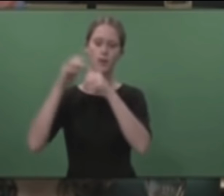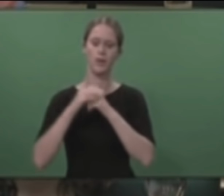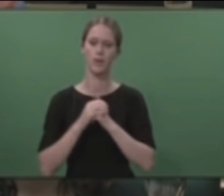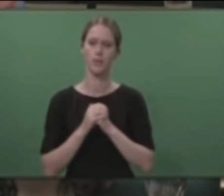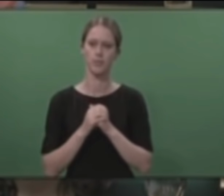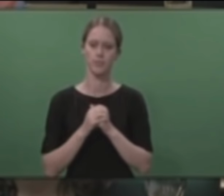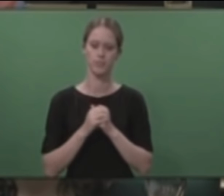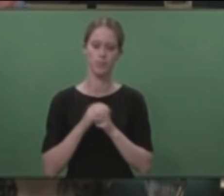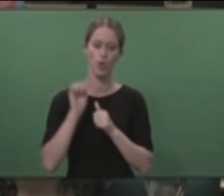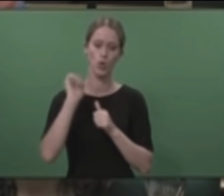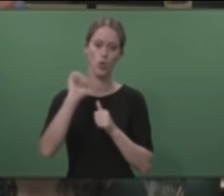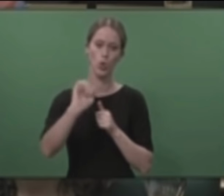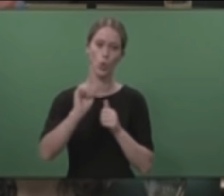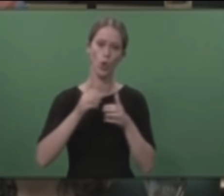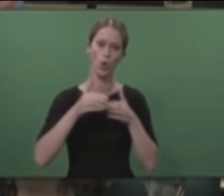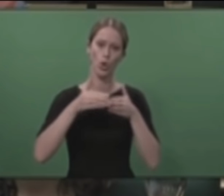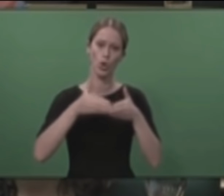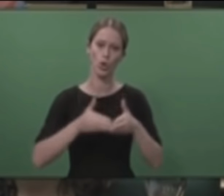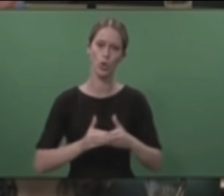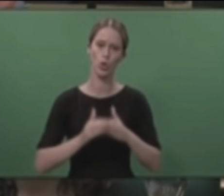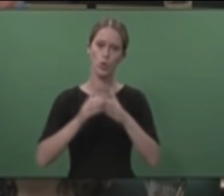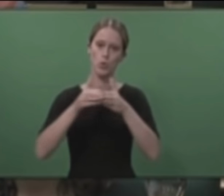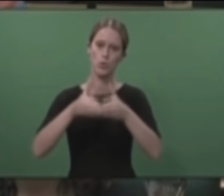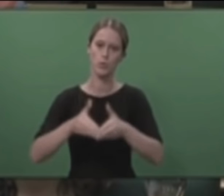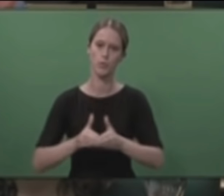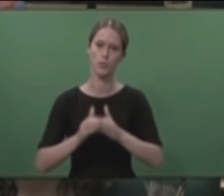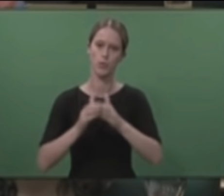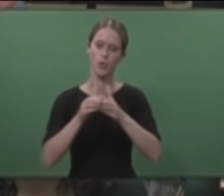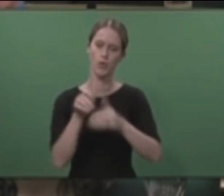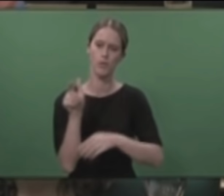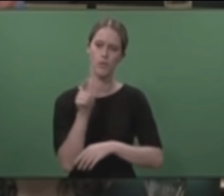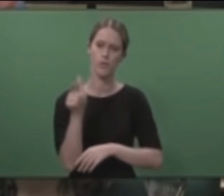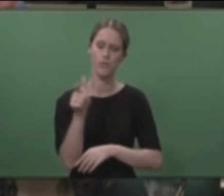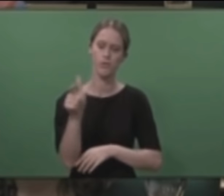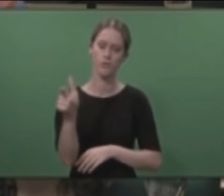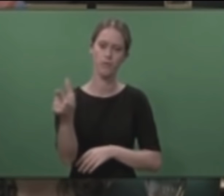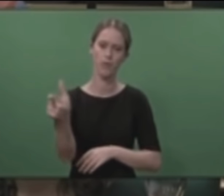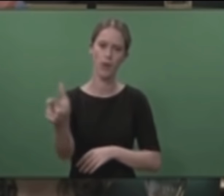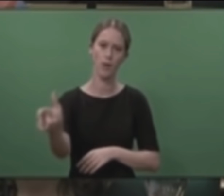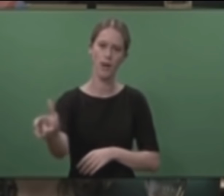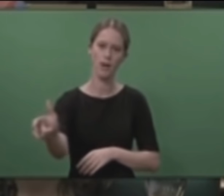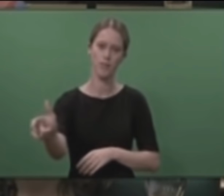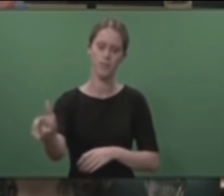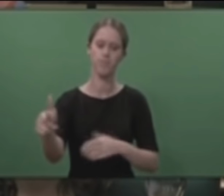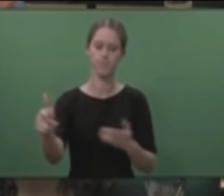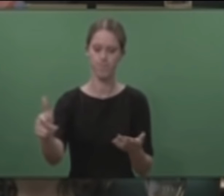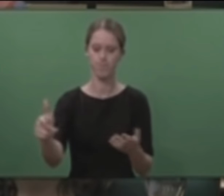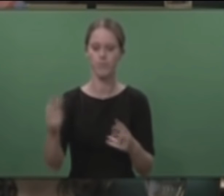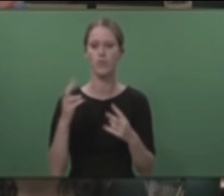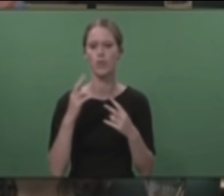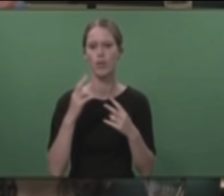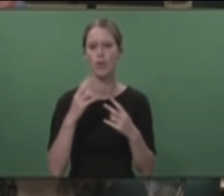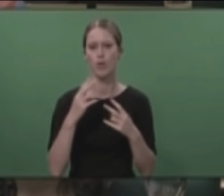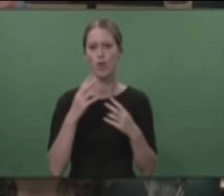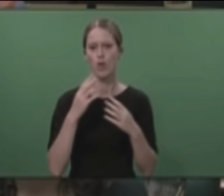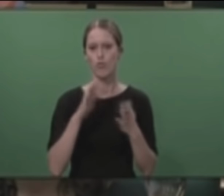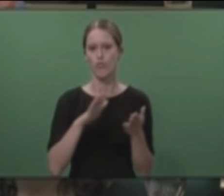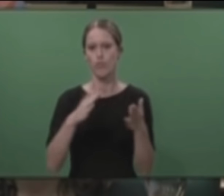Hoia, hoia, hoia atu rā. Ka mihia rātou e tangi atu